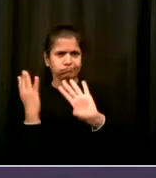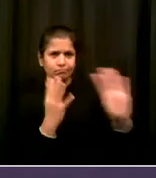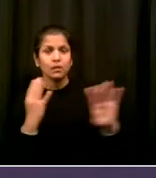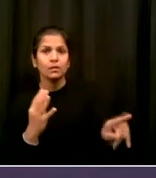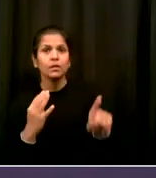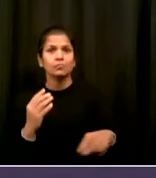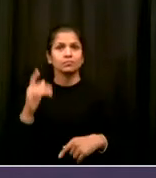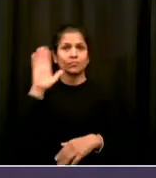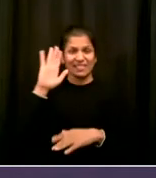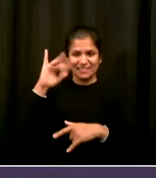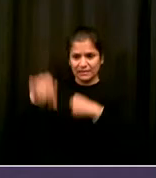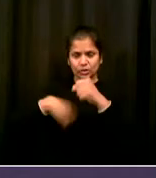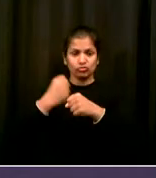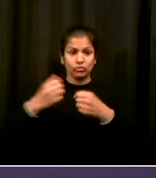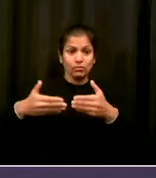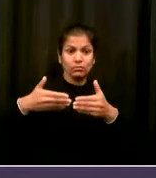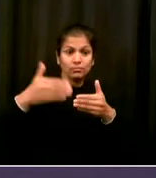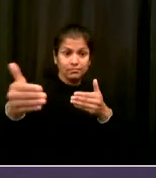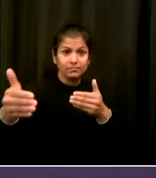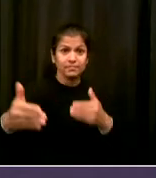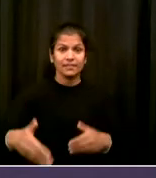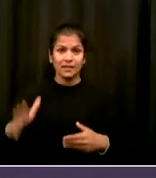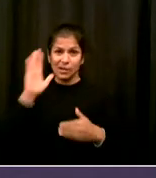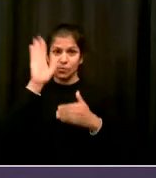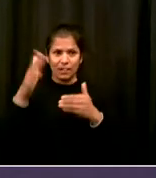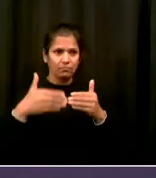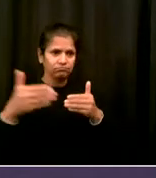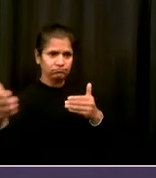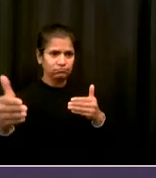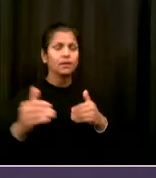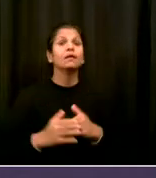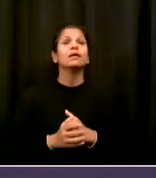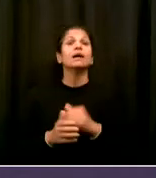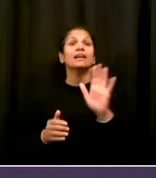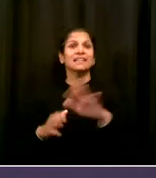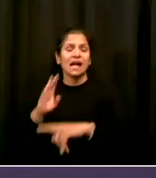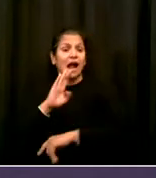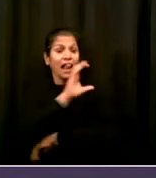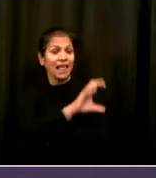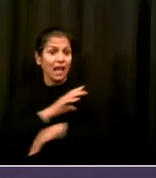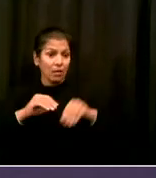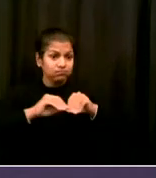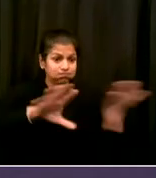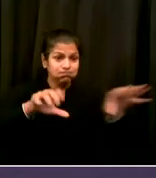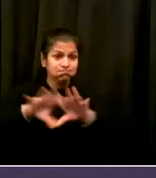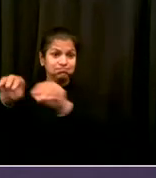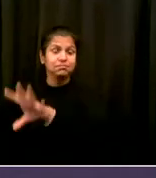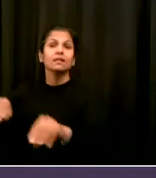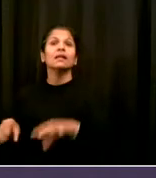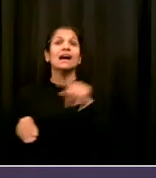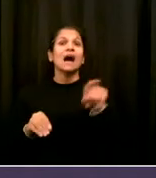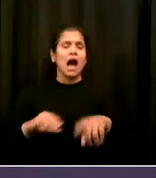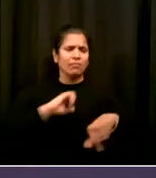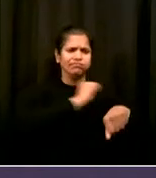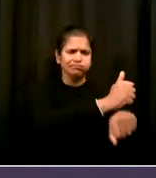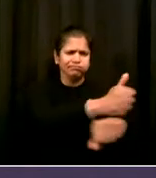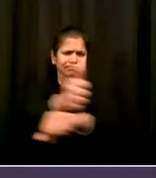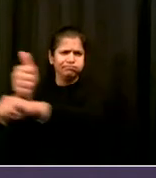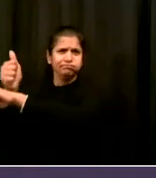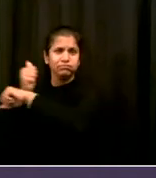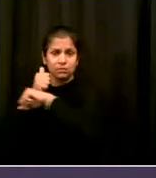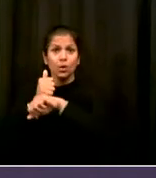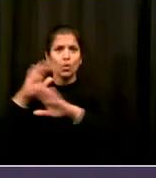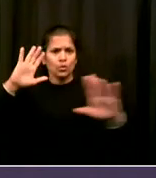clinics to community clinics to locations we'll set up all over the neighborhoods of the city. Our goal is to get to upwards of